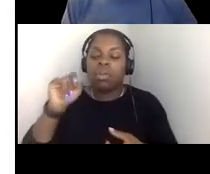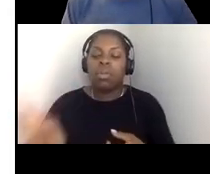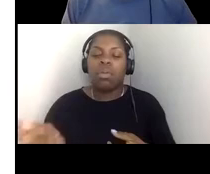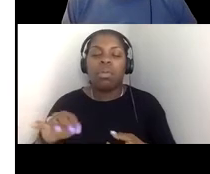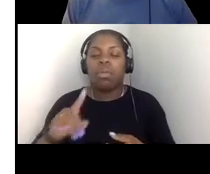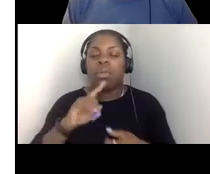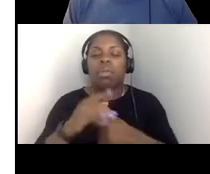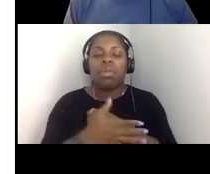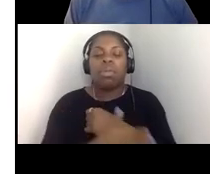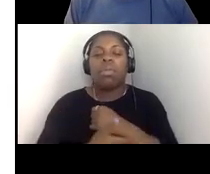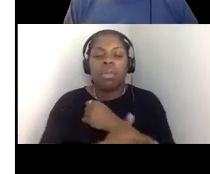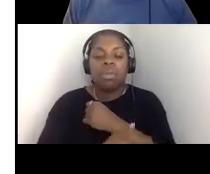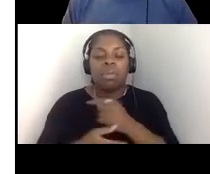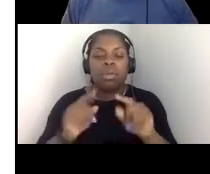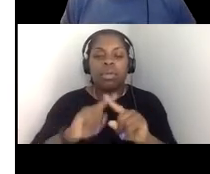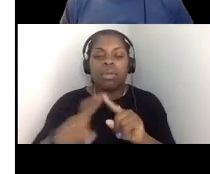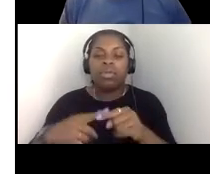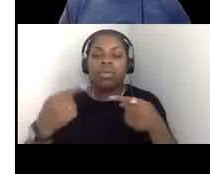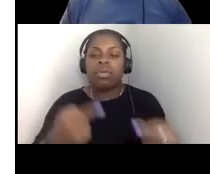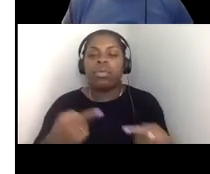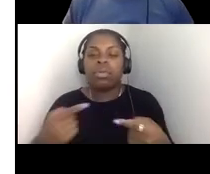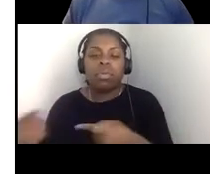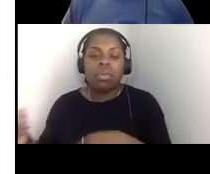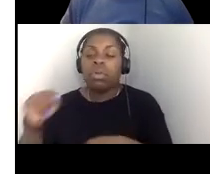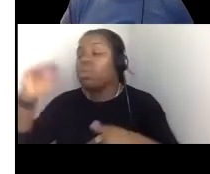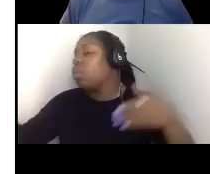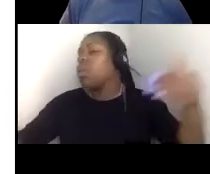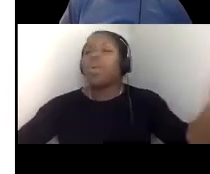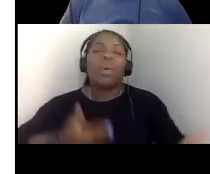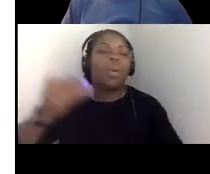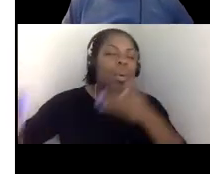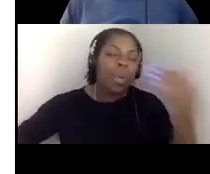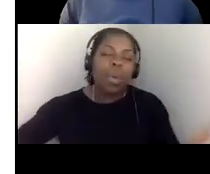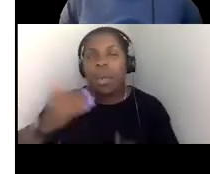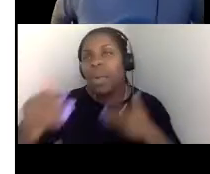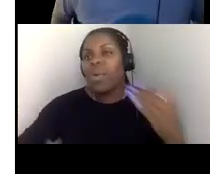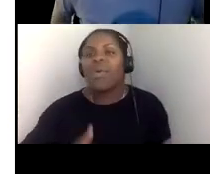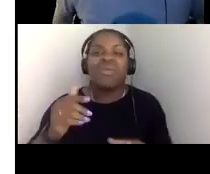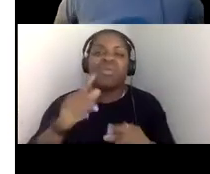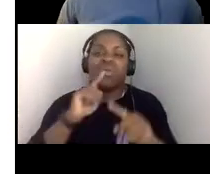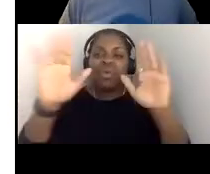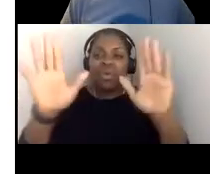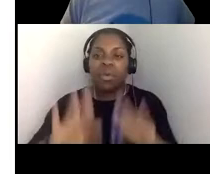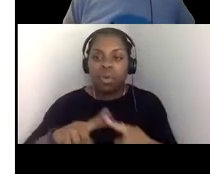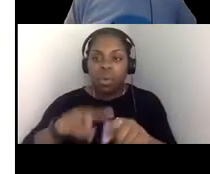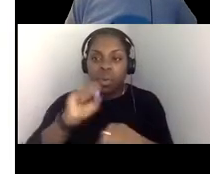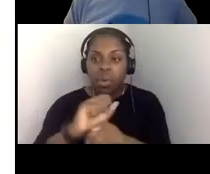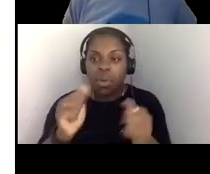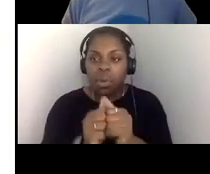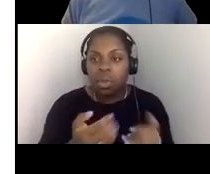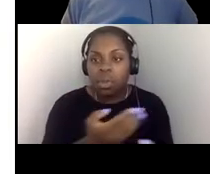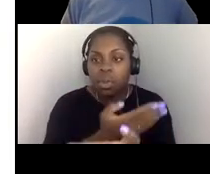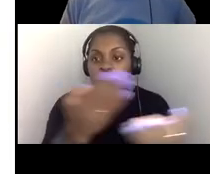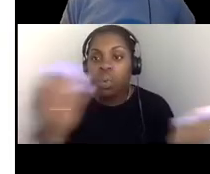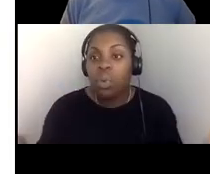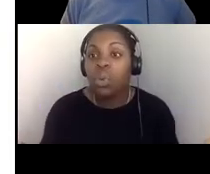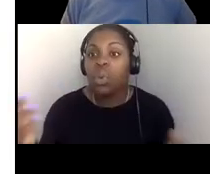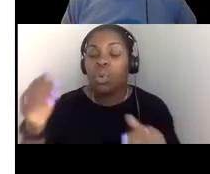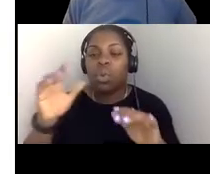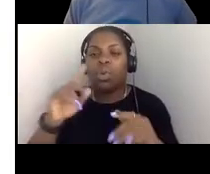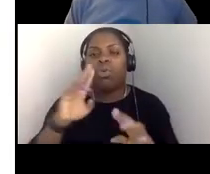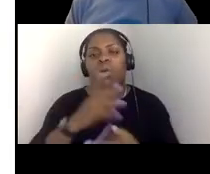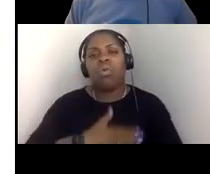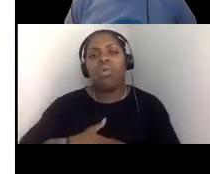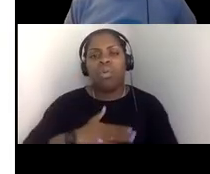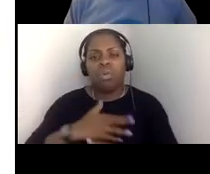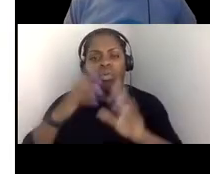country and different struggles. So welcome, welcome. It's great to be with you. And I hope this will be enjoyable for us and for you. And